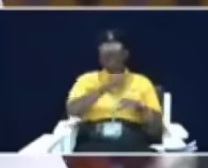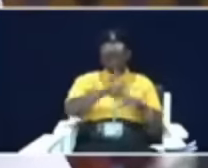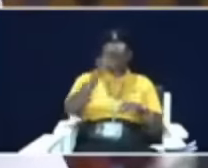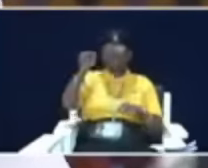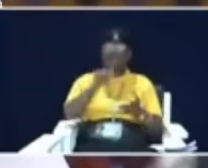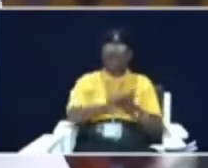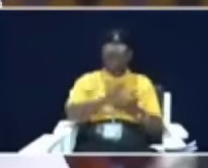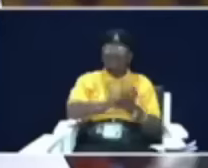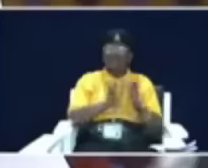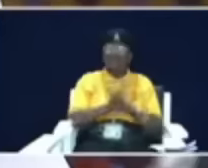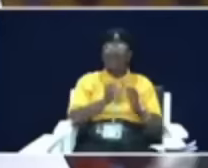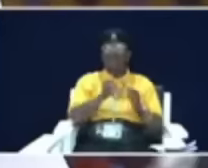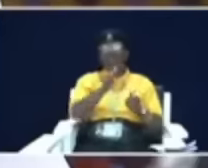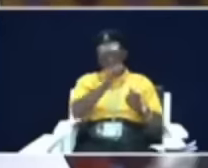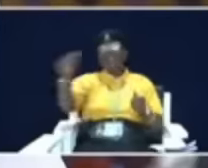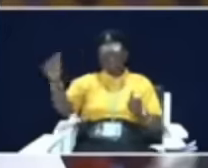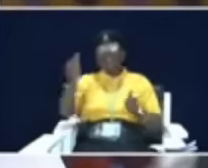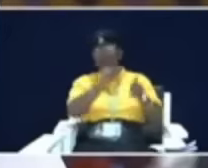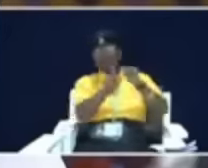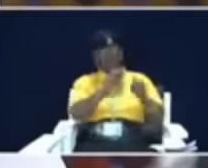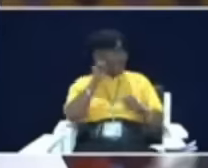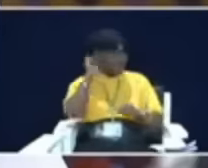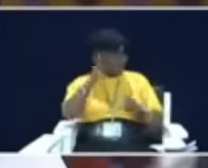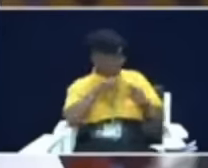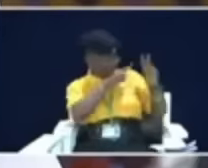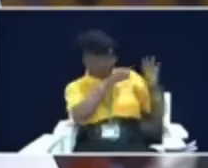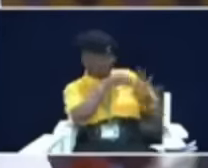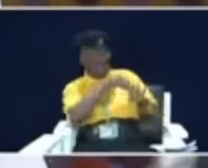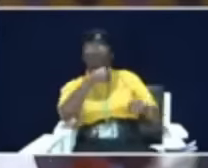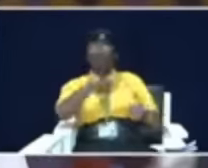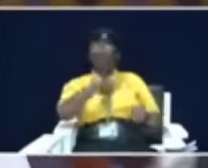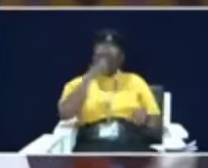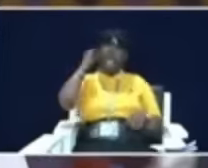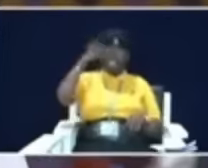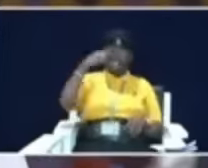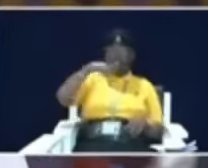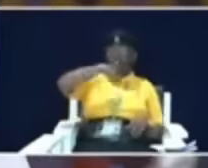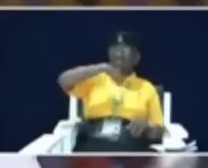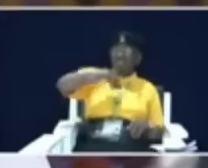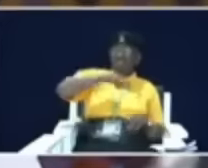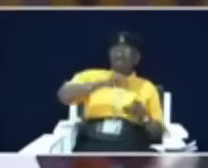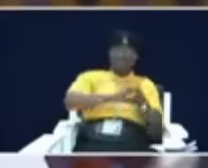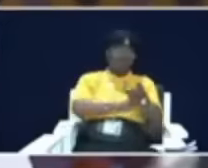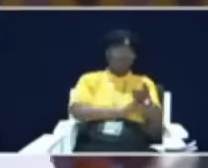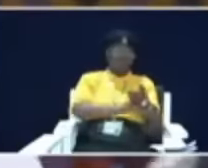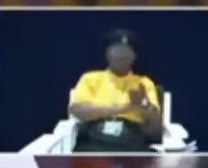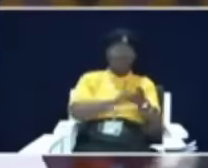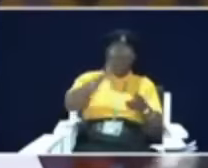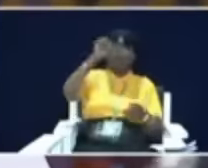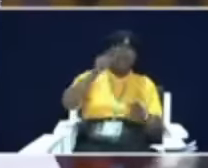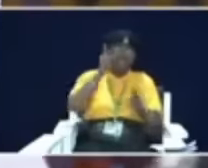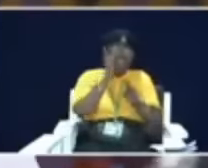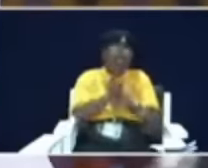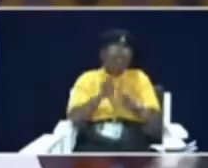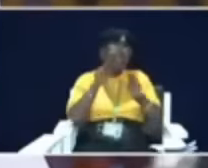He looked at me and said, "I am British." But just by looking at him,